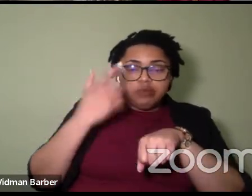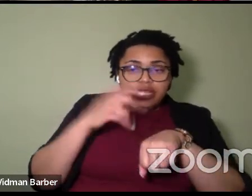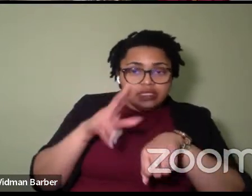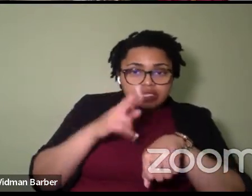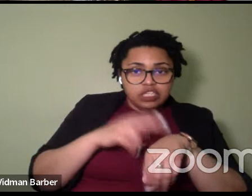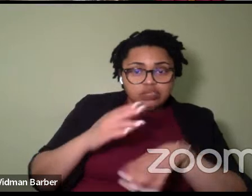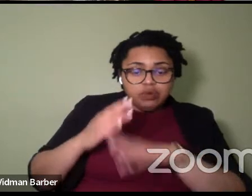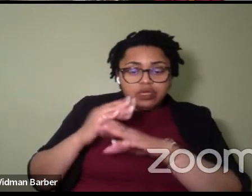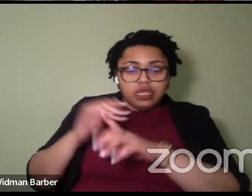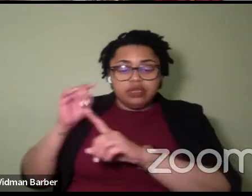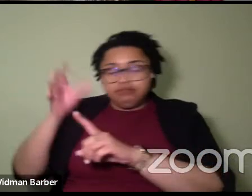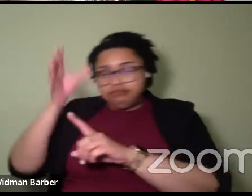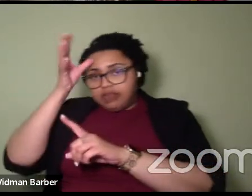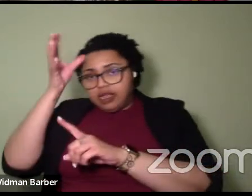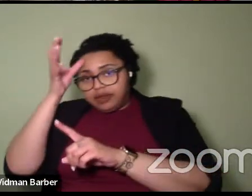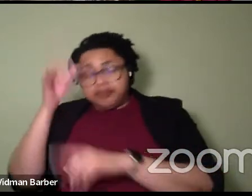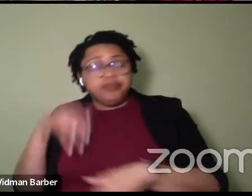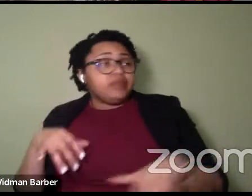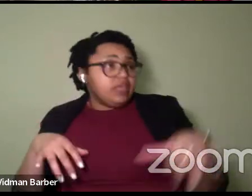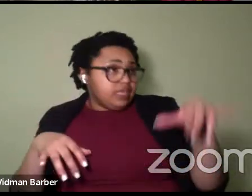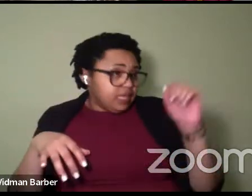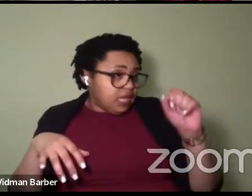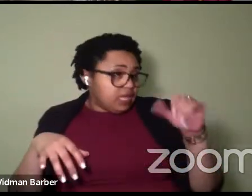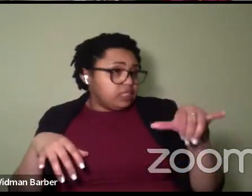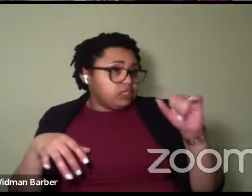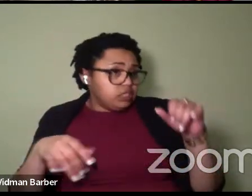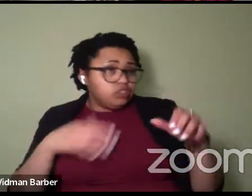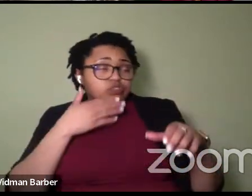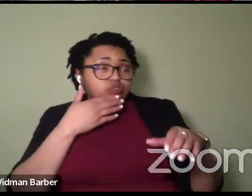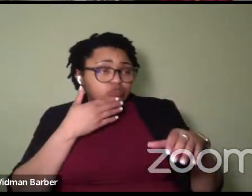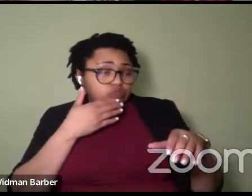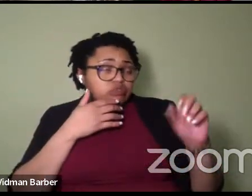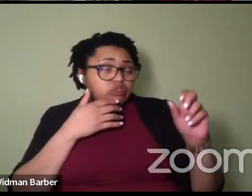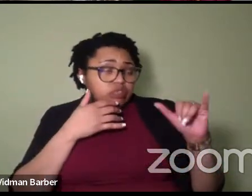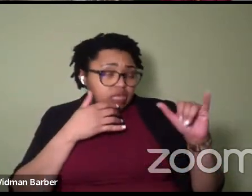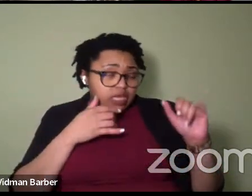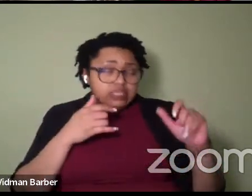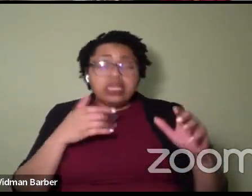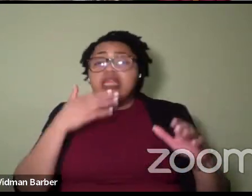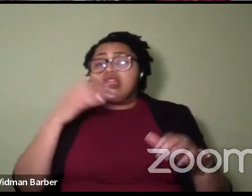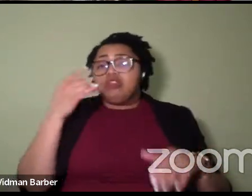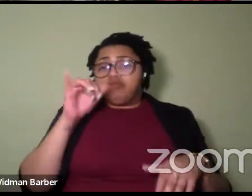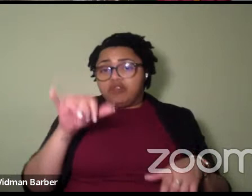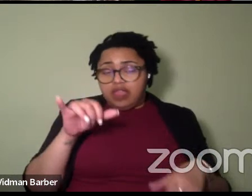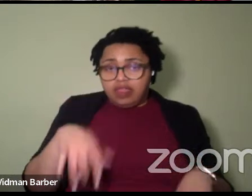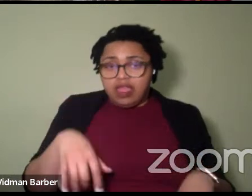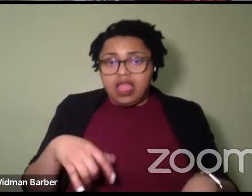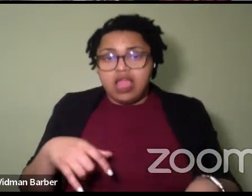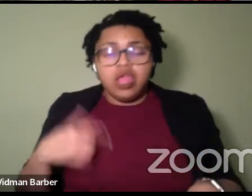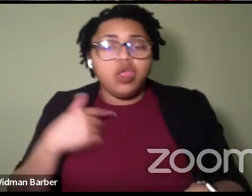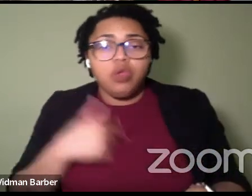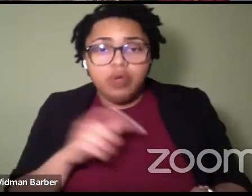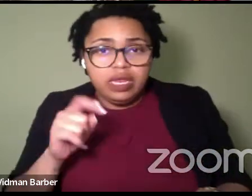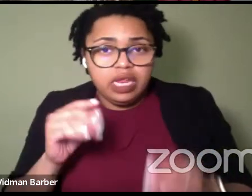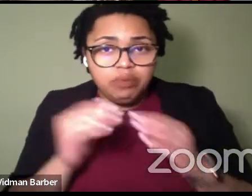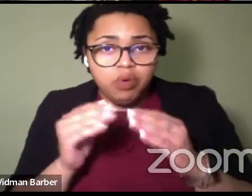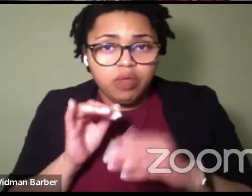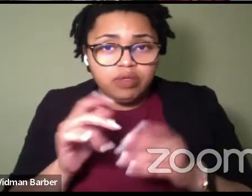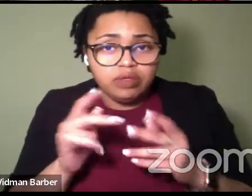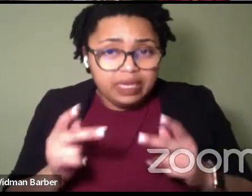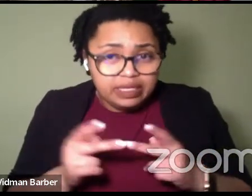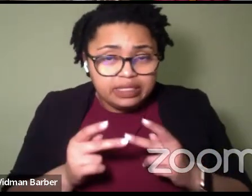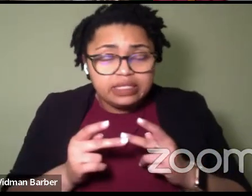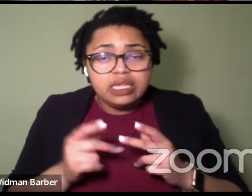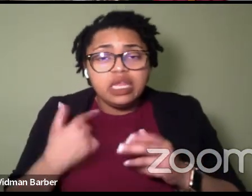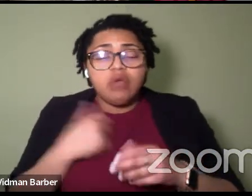Yes. Thank you. Thank you so much for saying that. And I think we need more of those spaces, and we're also creating those spaces. So I'm grateful to be